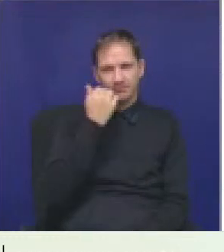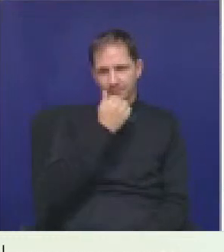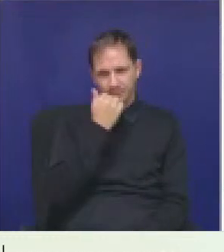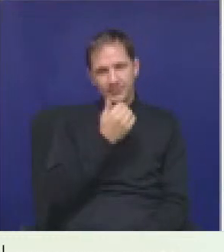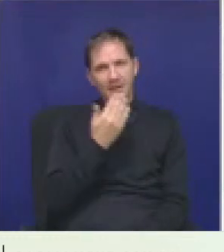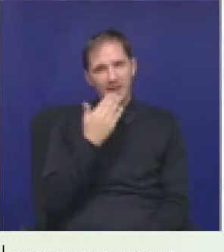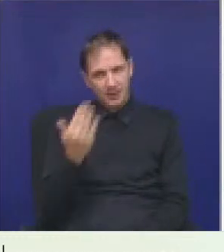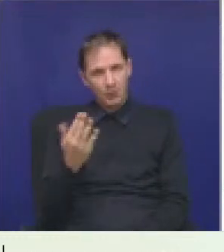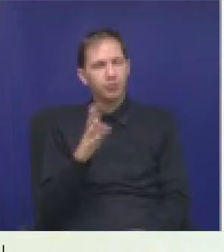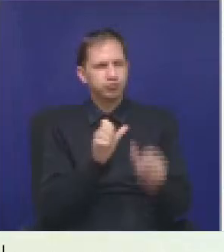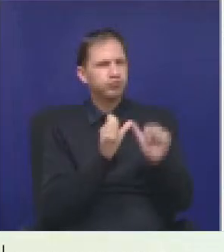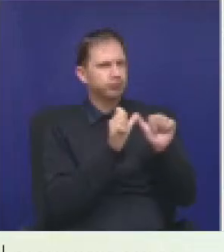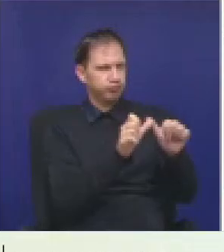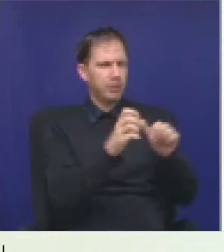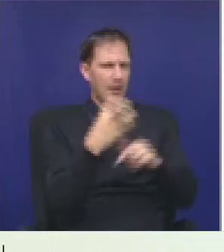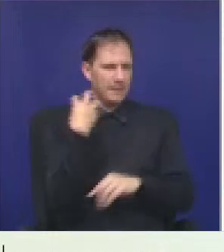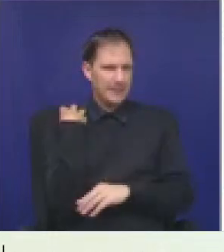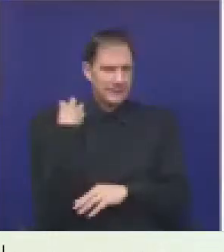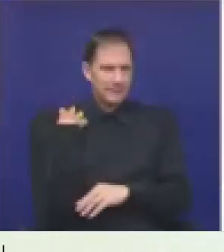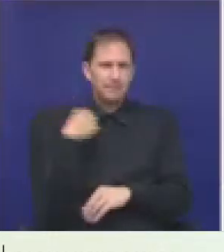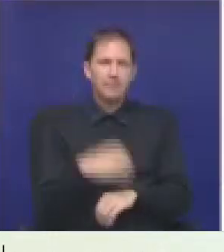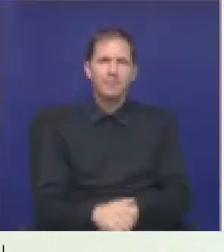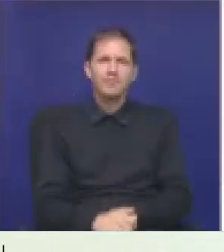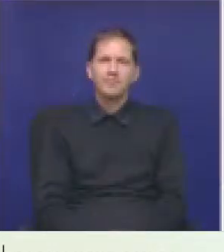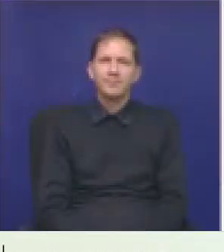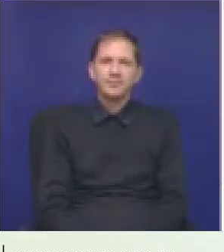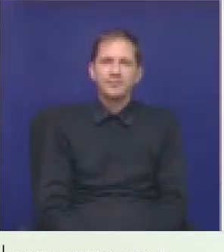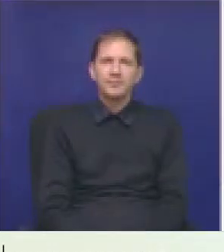Montana. Please continue, Honorable Minister.